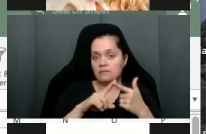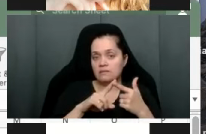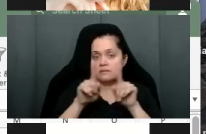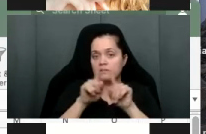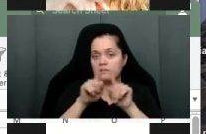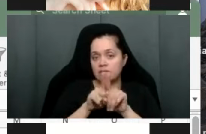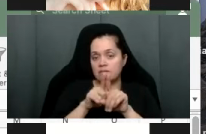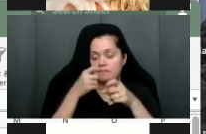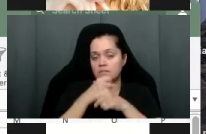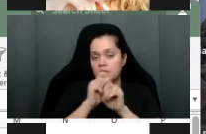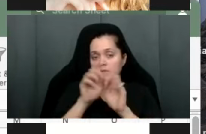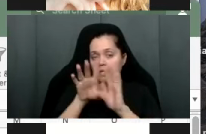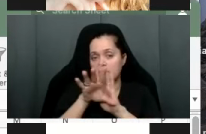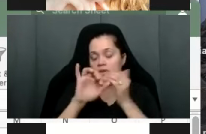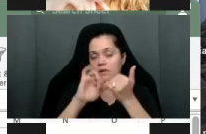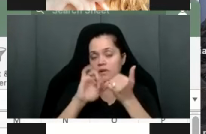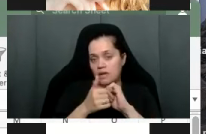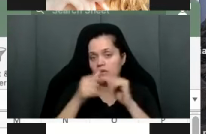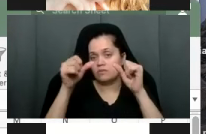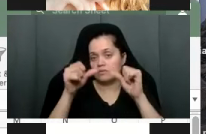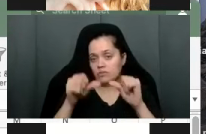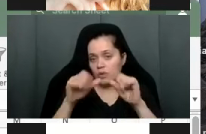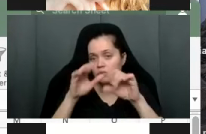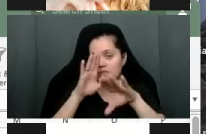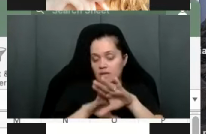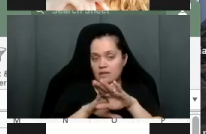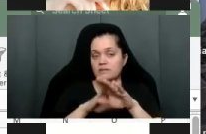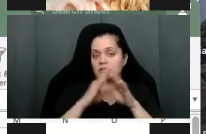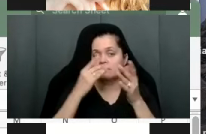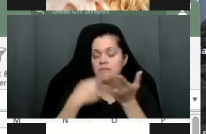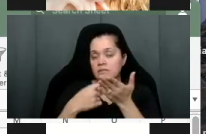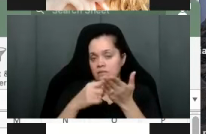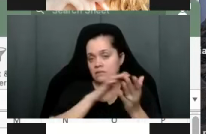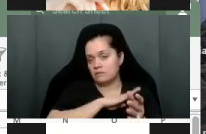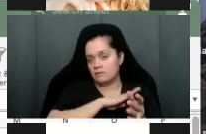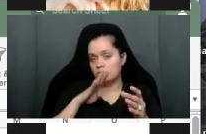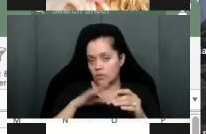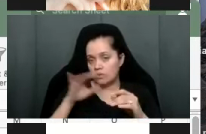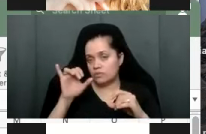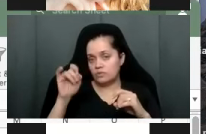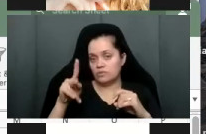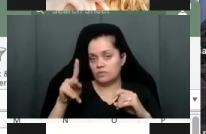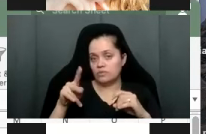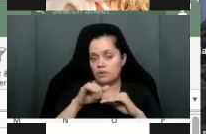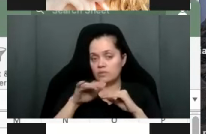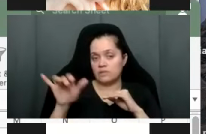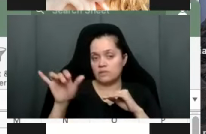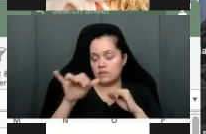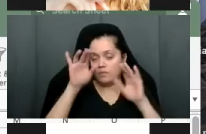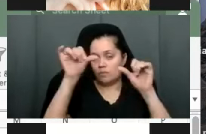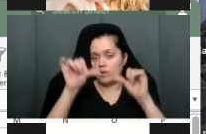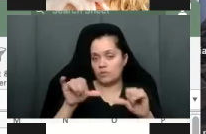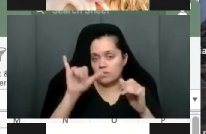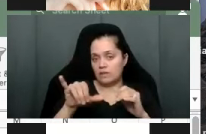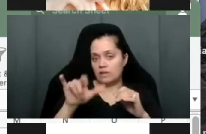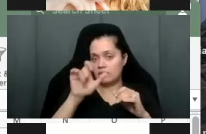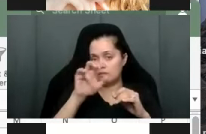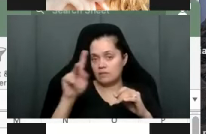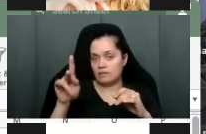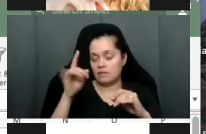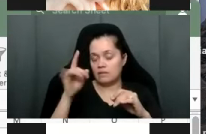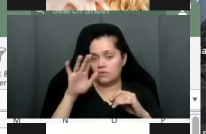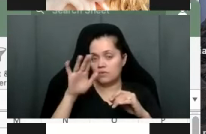a video how to post on the discussion board. So I'll be sending and posting that link for you